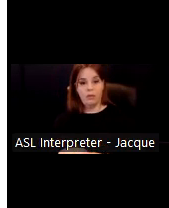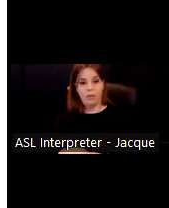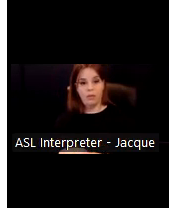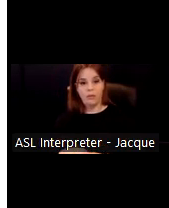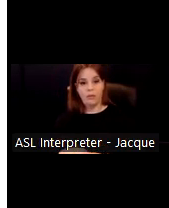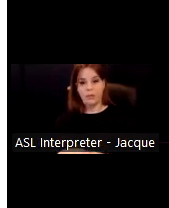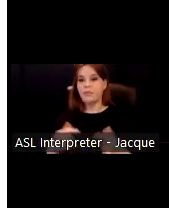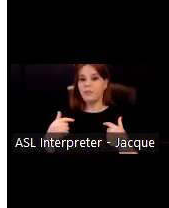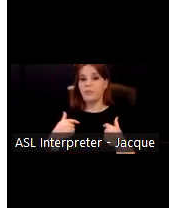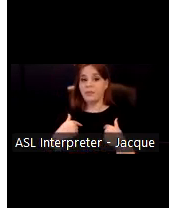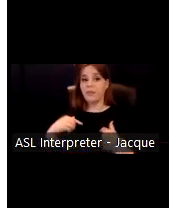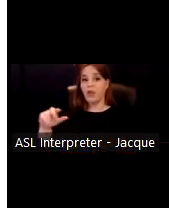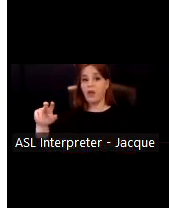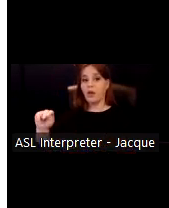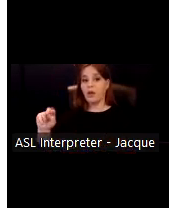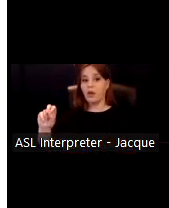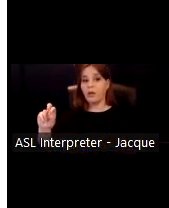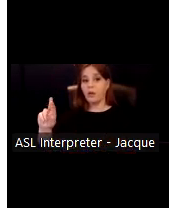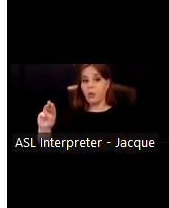This is Norma speaking. By